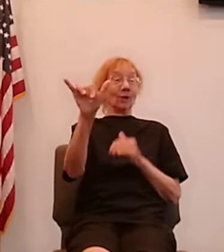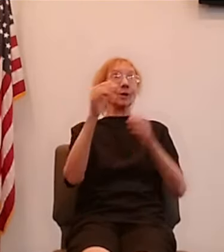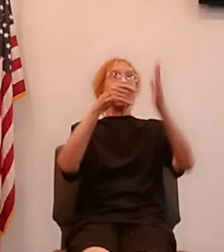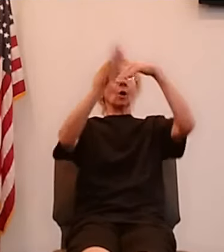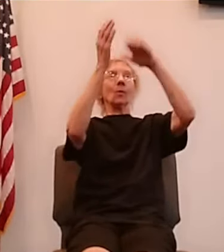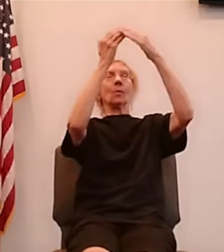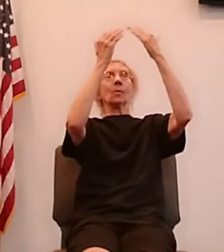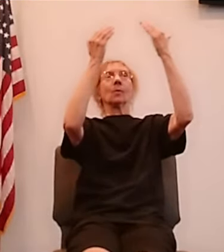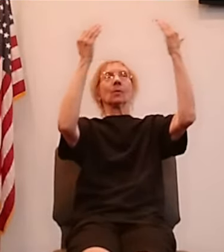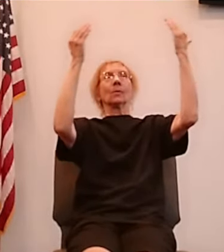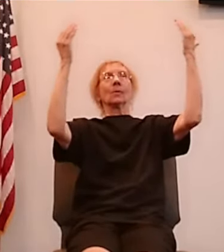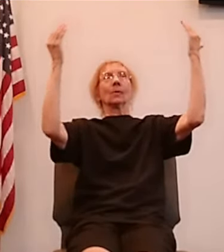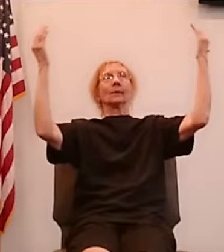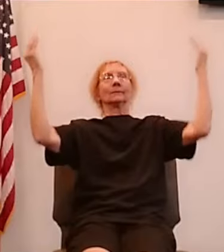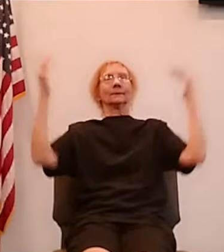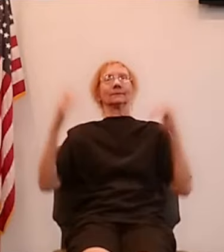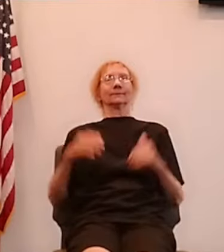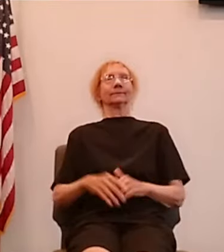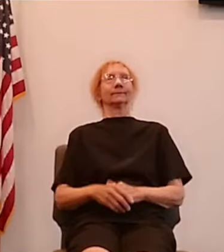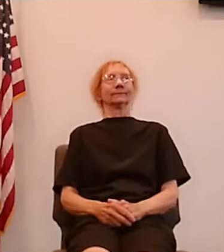home.